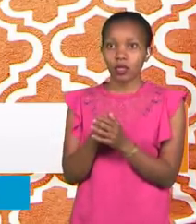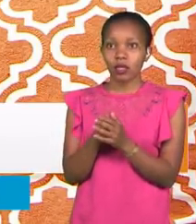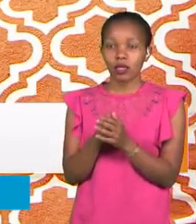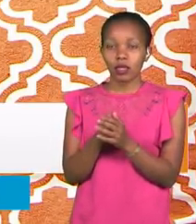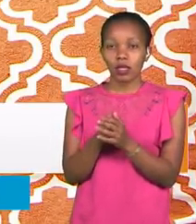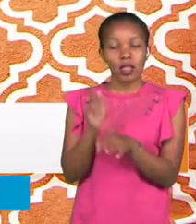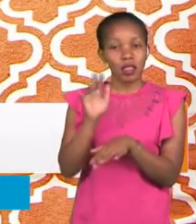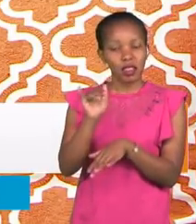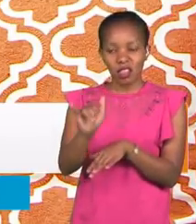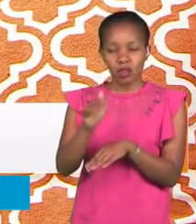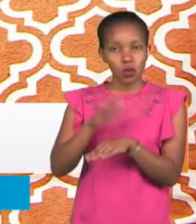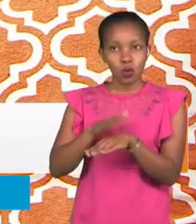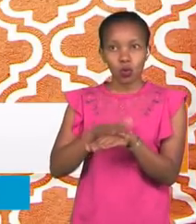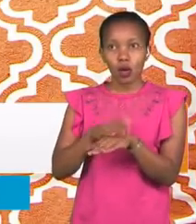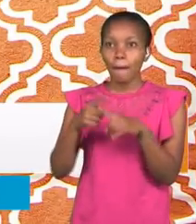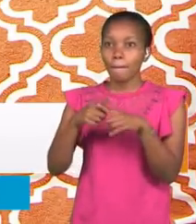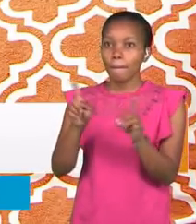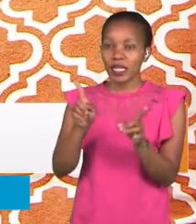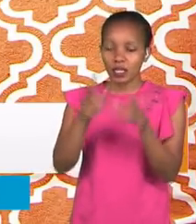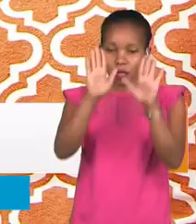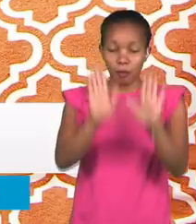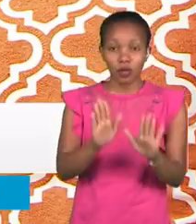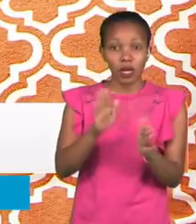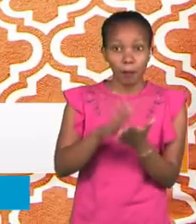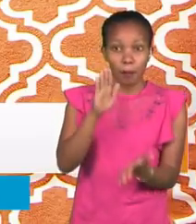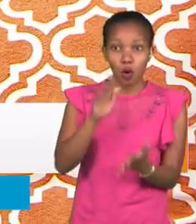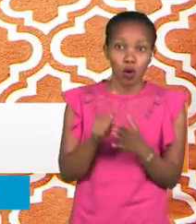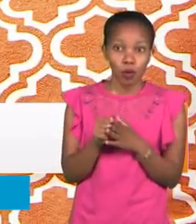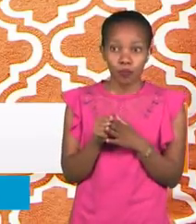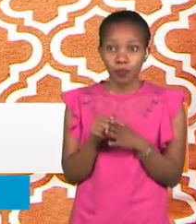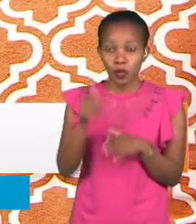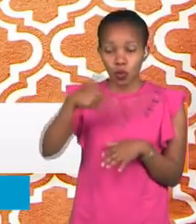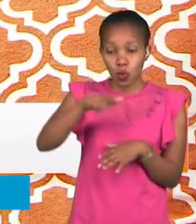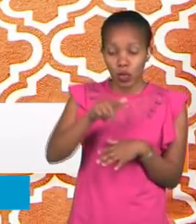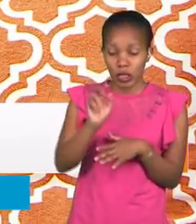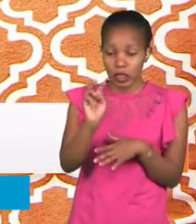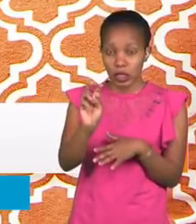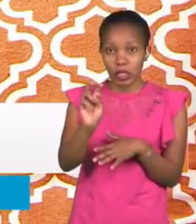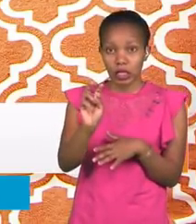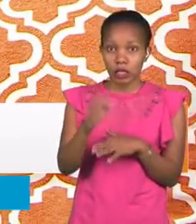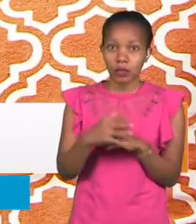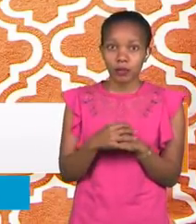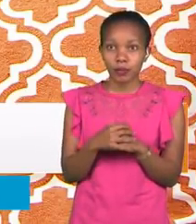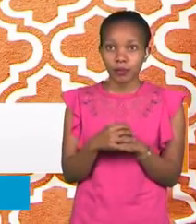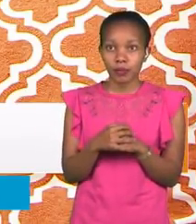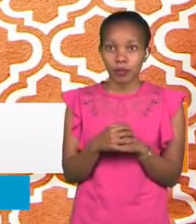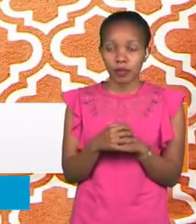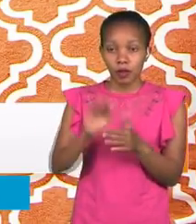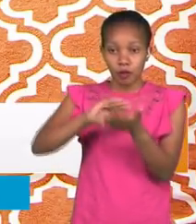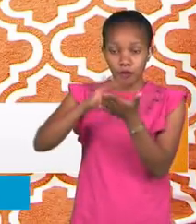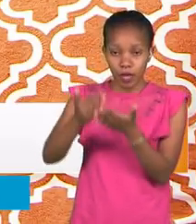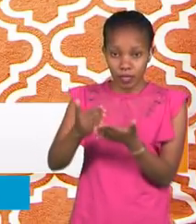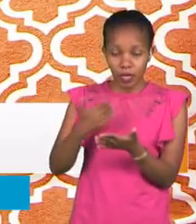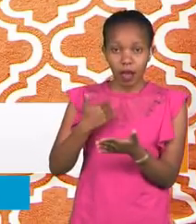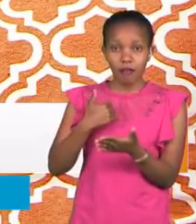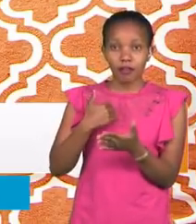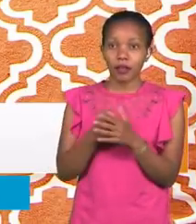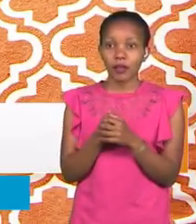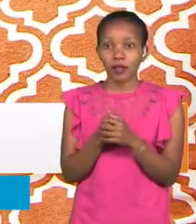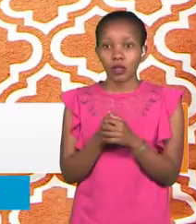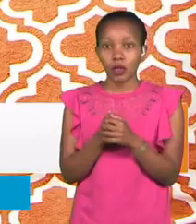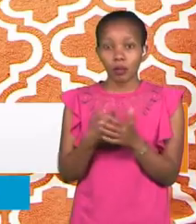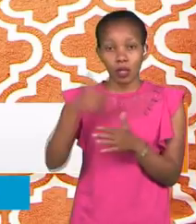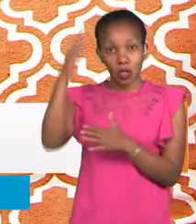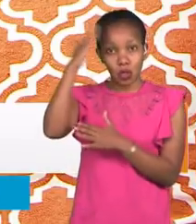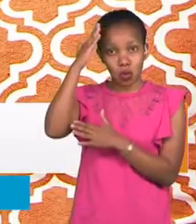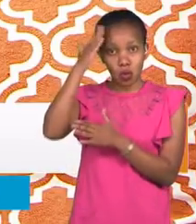was great. Okay. But more importantly is that we are seeing the funds coming in, mm-hmm. and I know